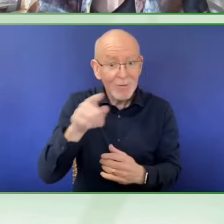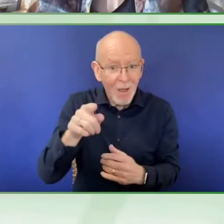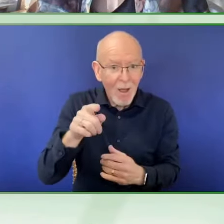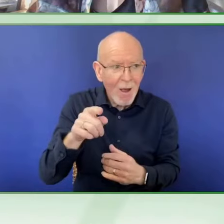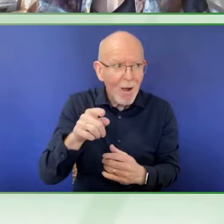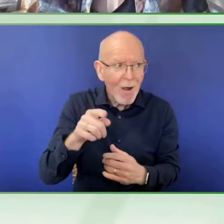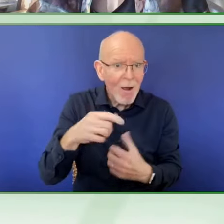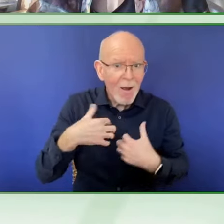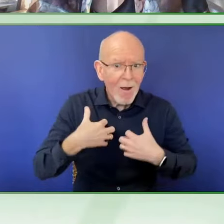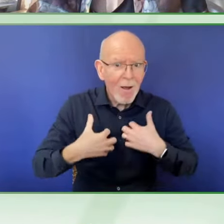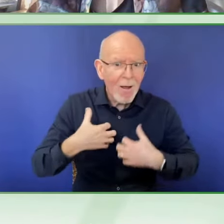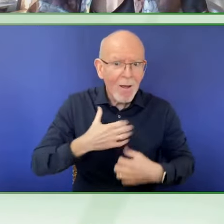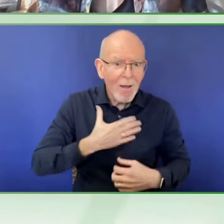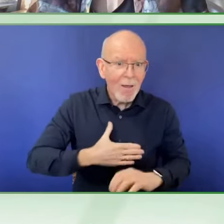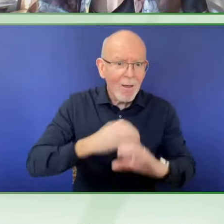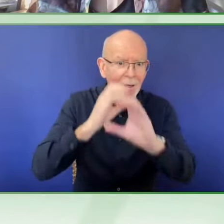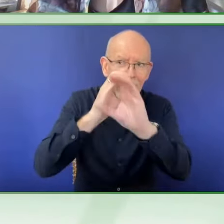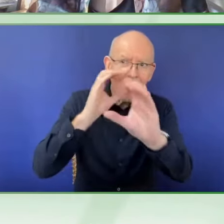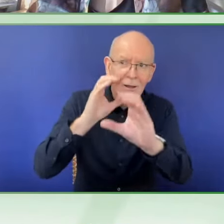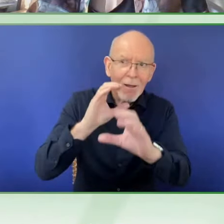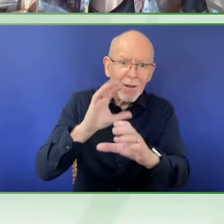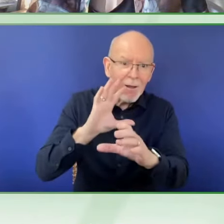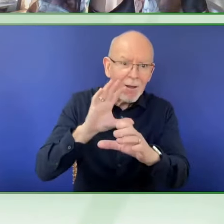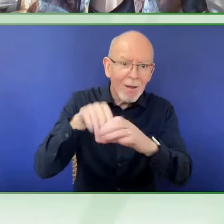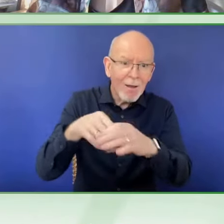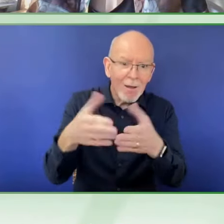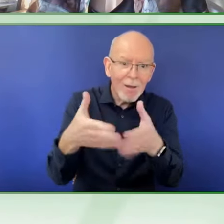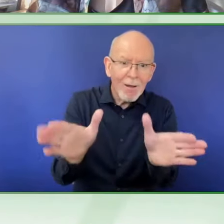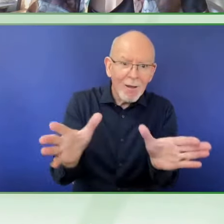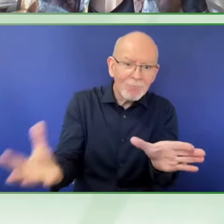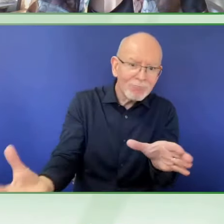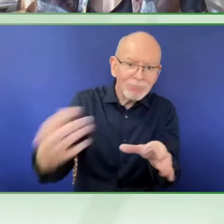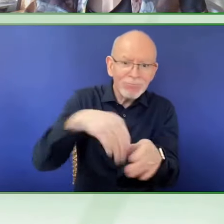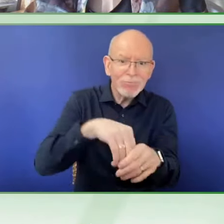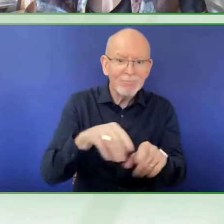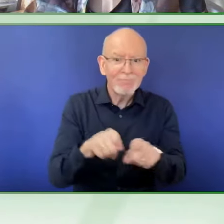as Erika previously introduced, inclusion